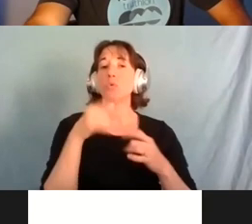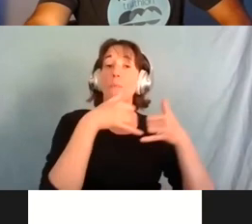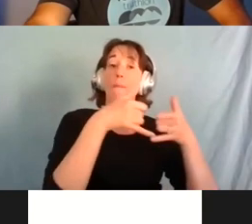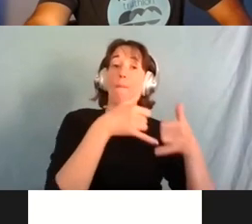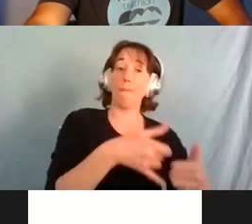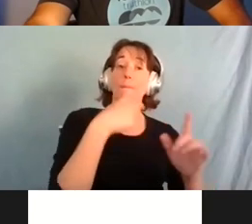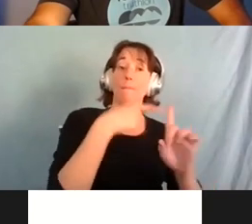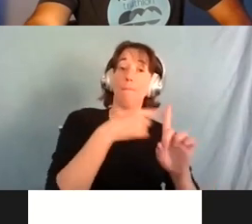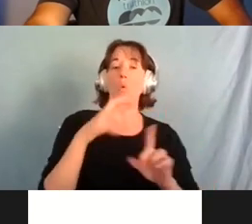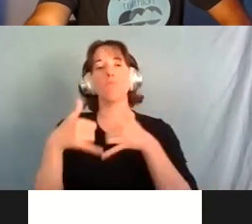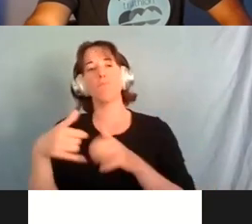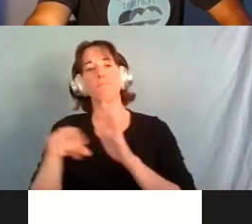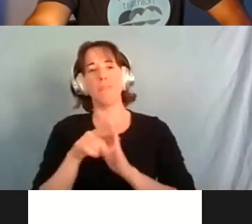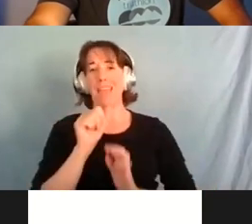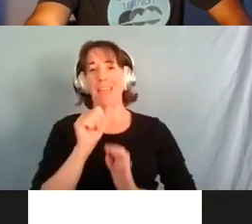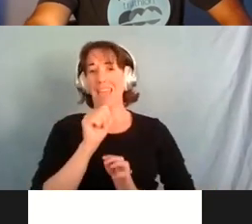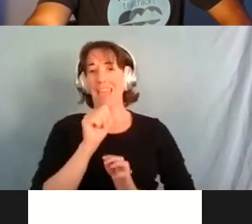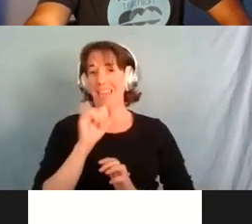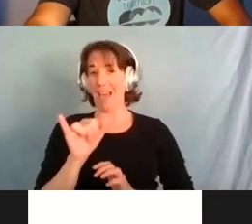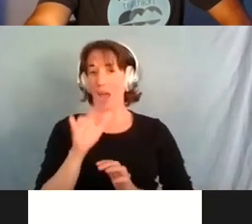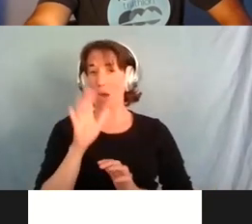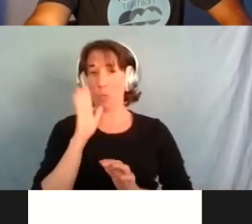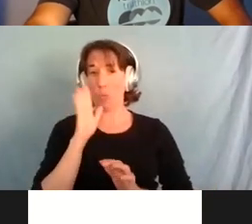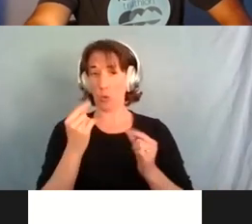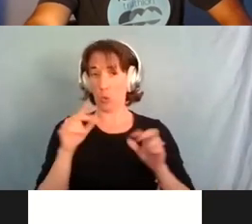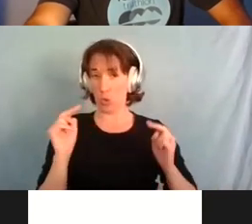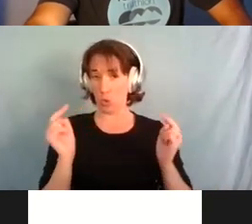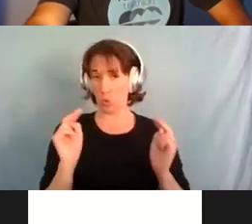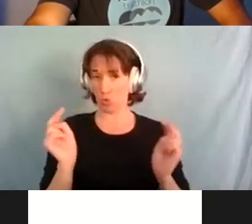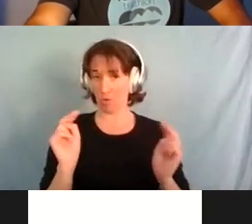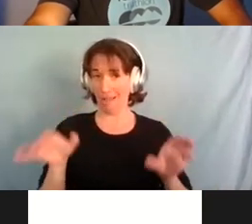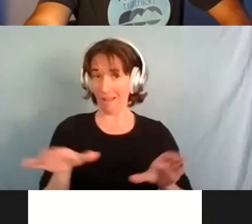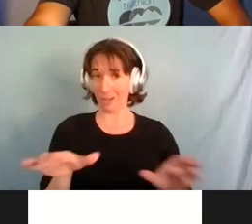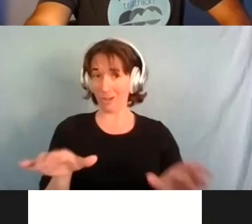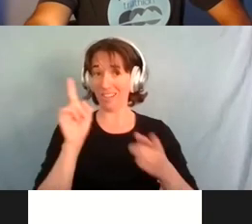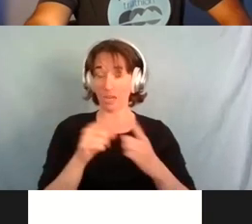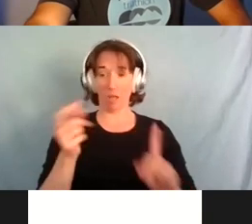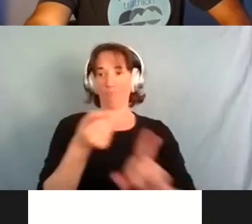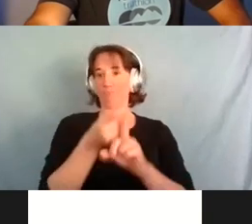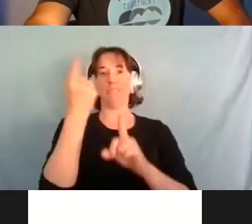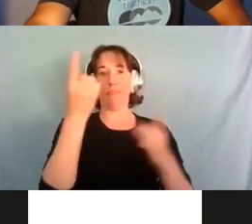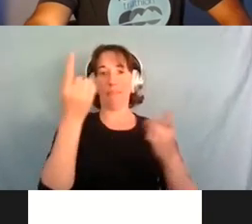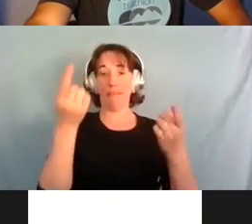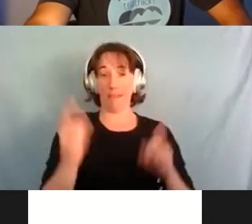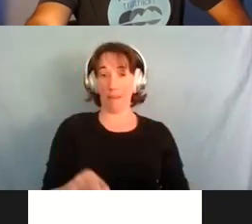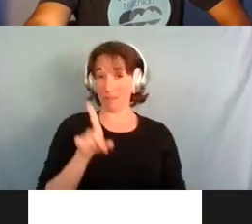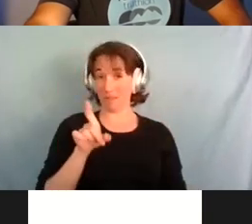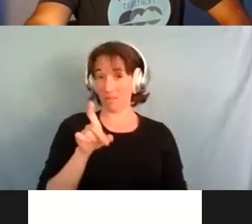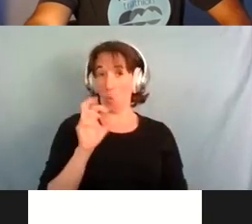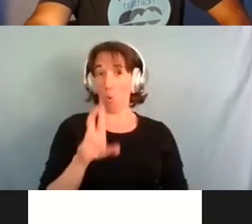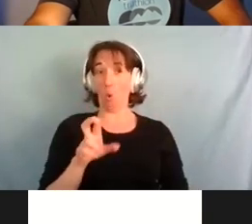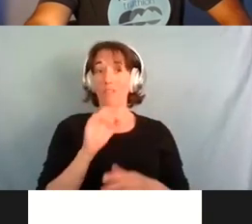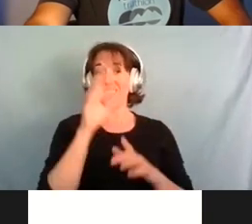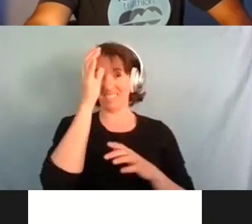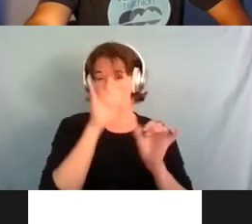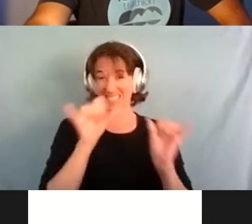a neutral action until something happens? Yeah, where it's so forced to make a decision? definitely. So, you know,